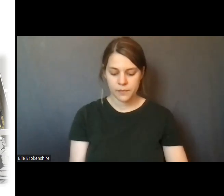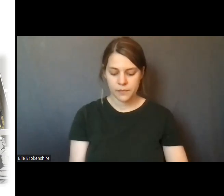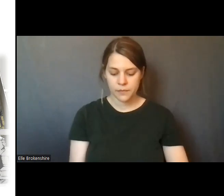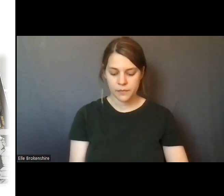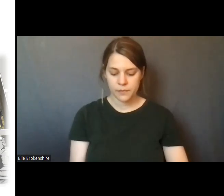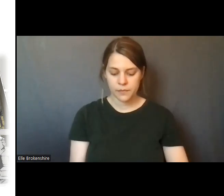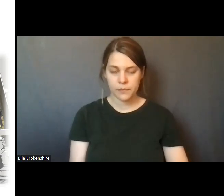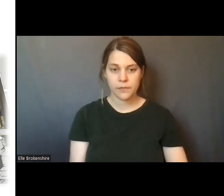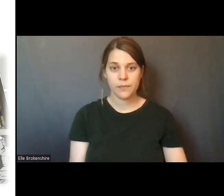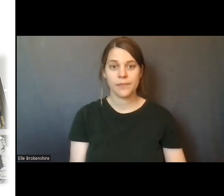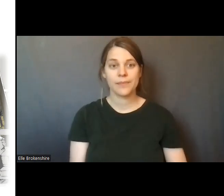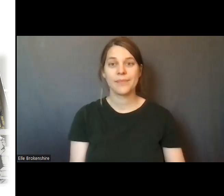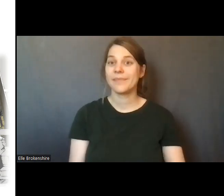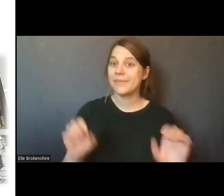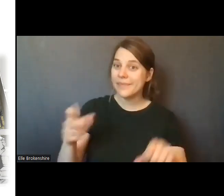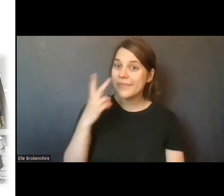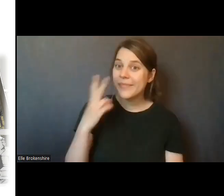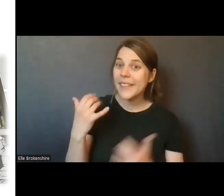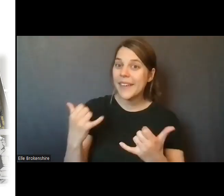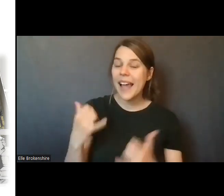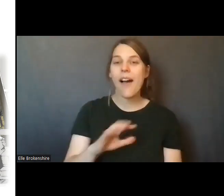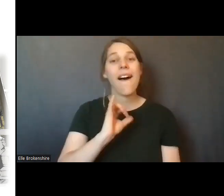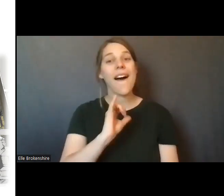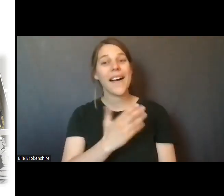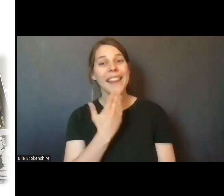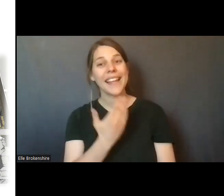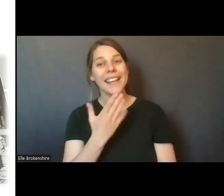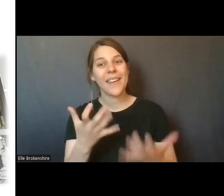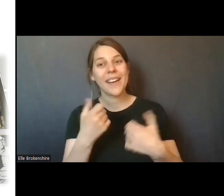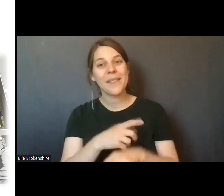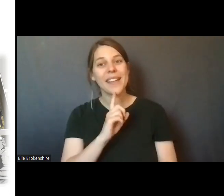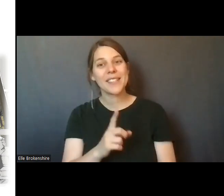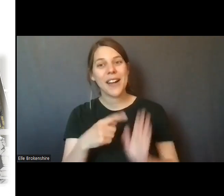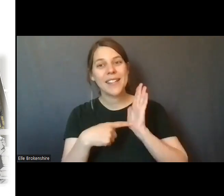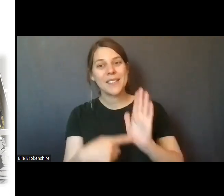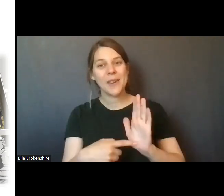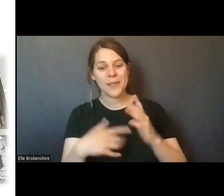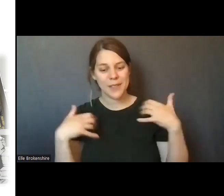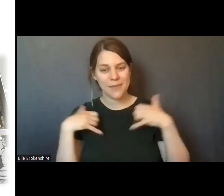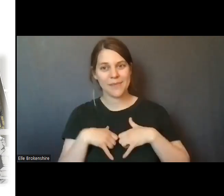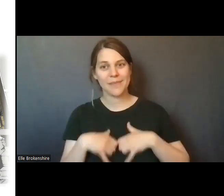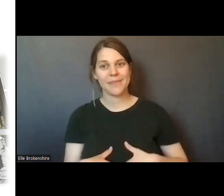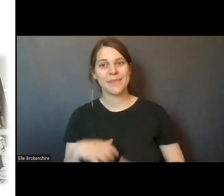We can see you now. Oh man, thank you. I wanted to make sure I showed you this suit.